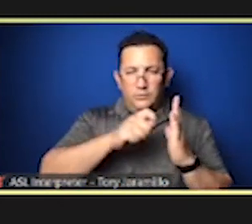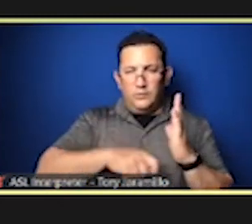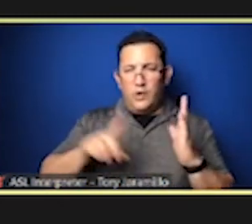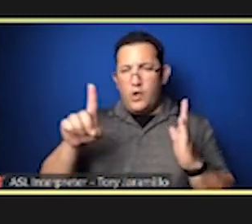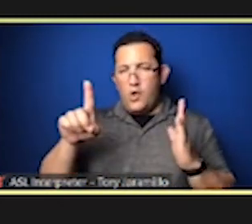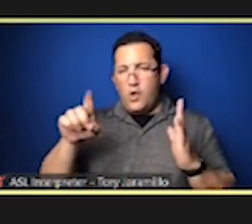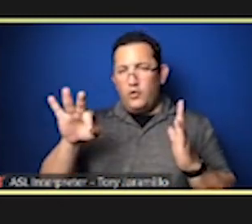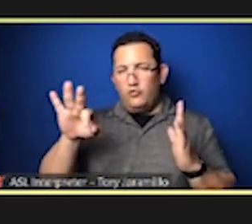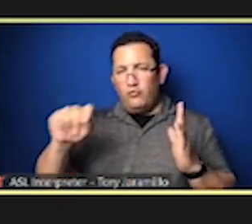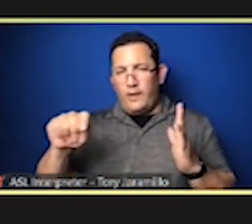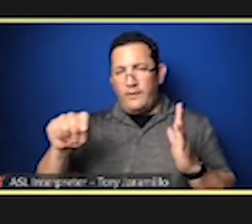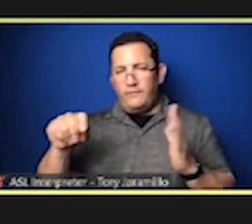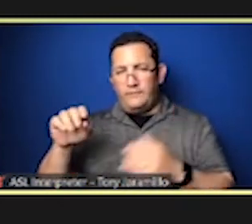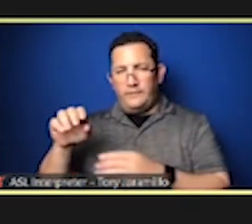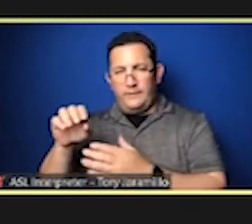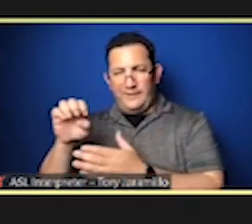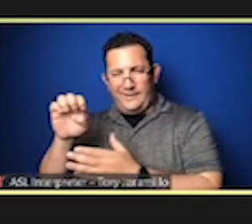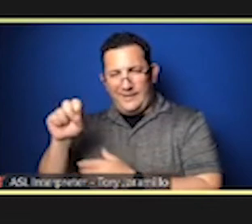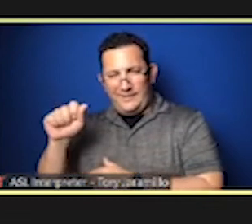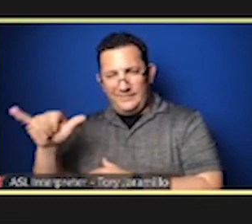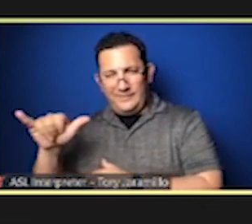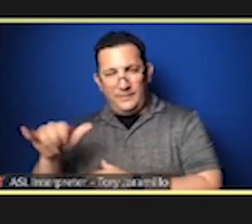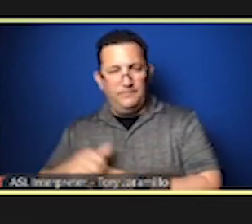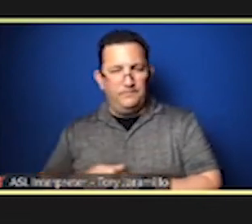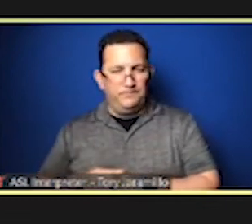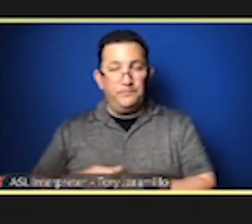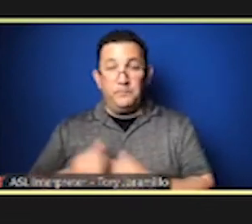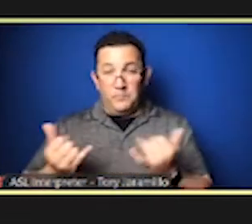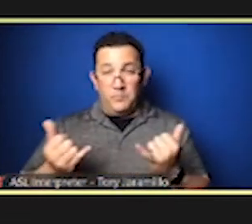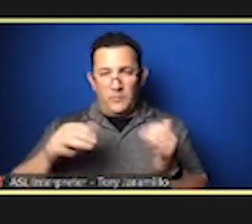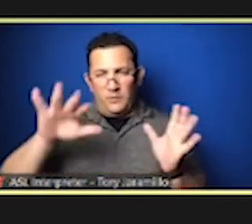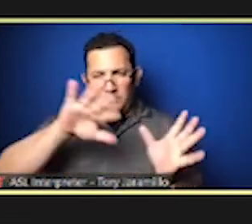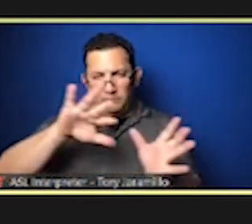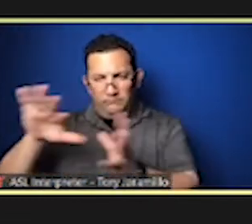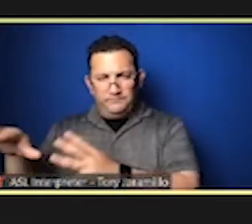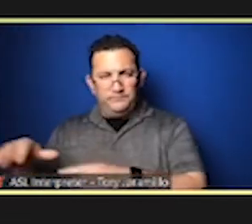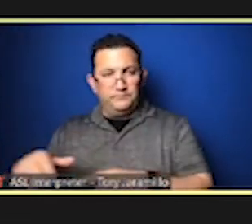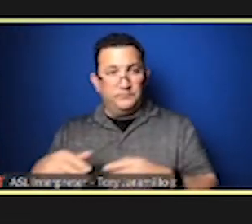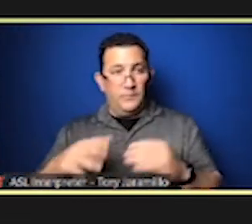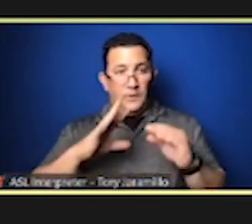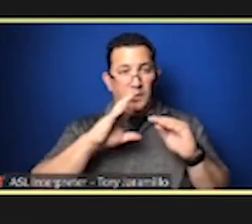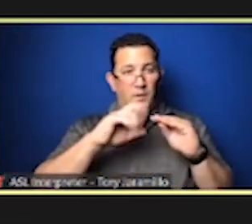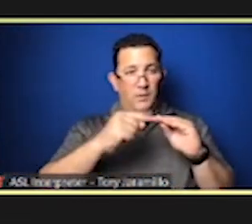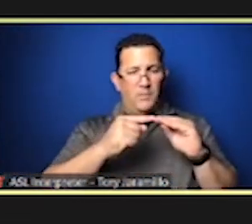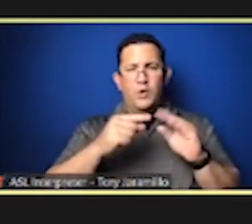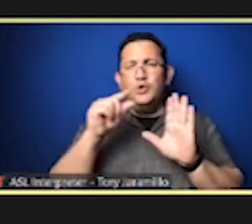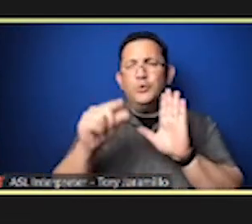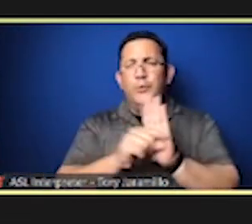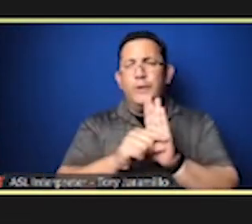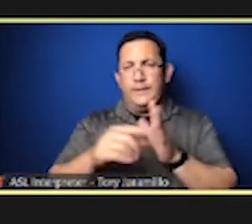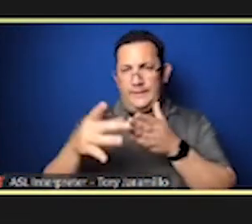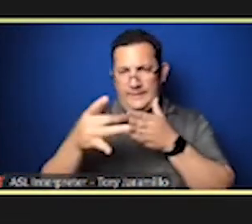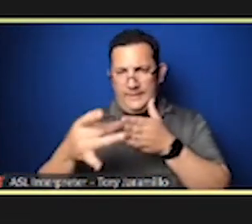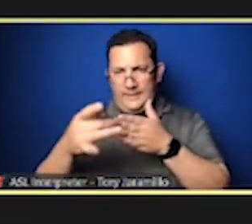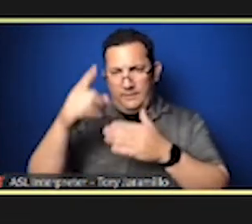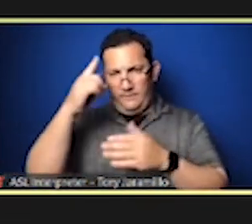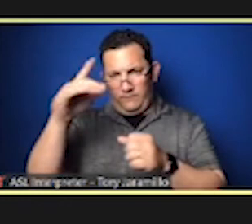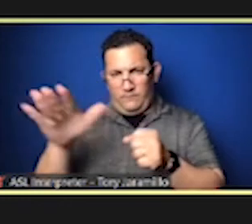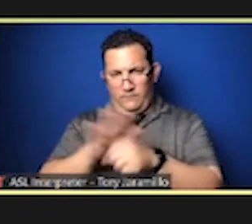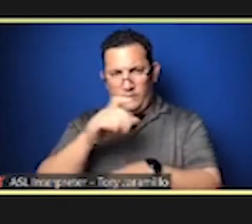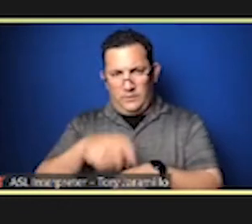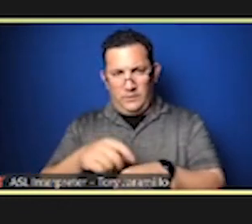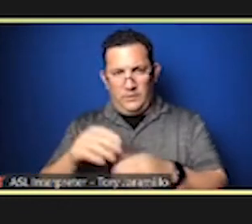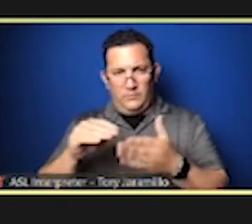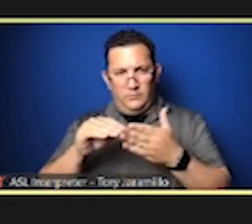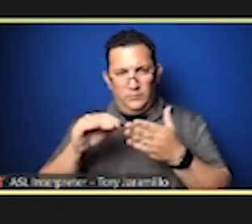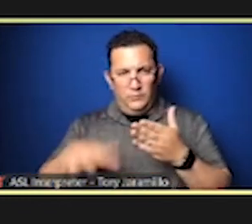Now let's transition from parent resources available to you to some grading guidance for full-time students in